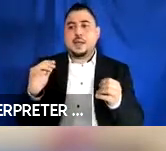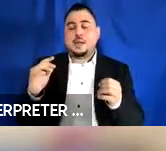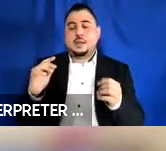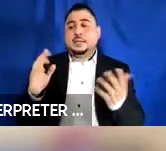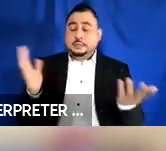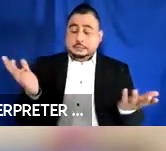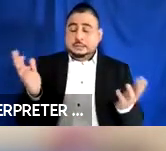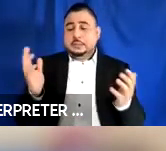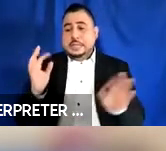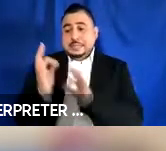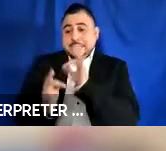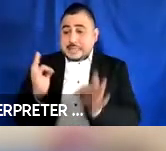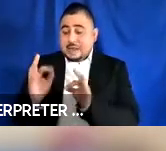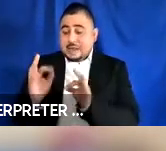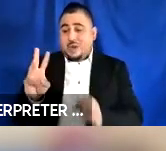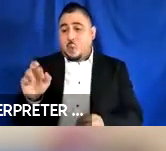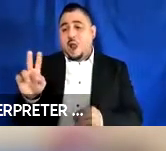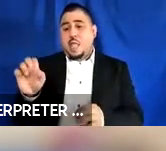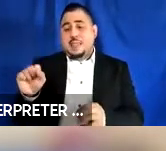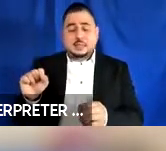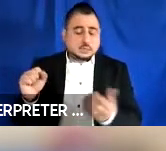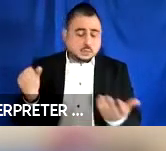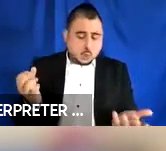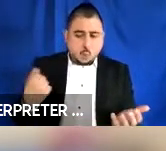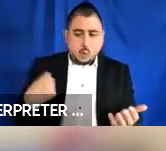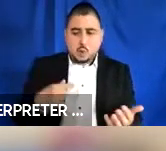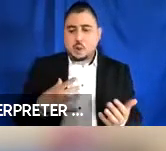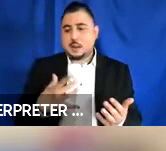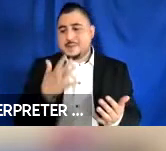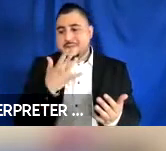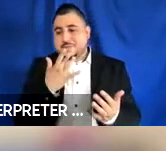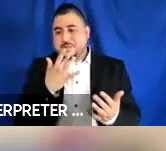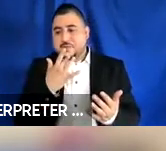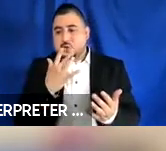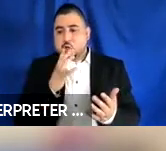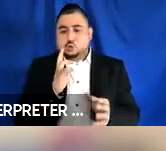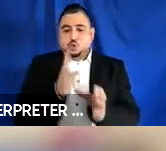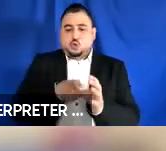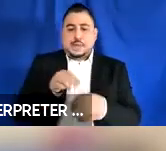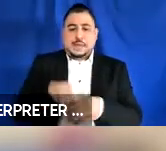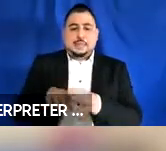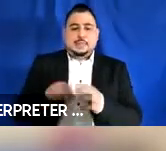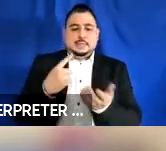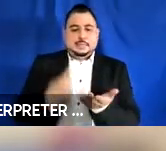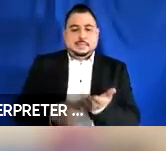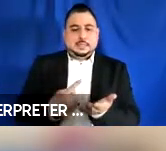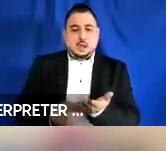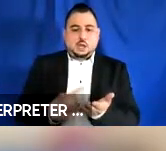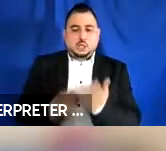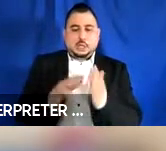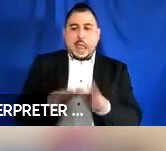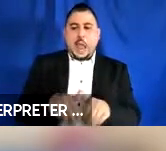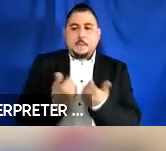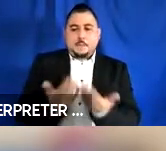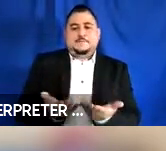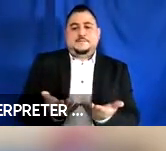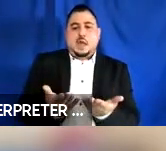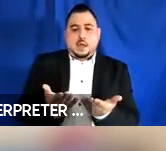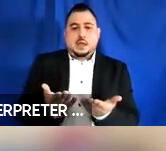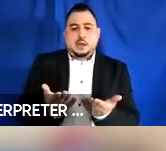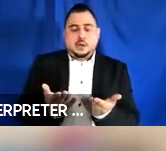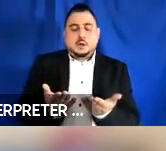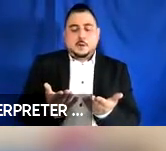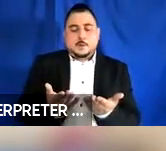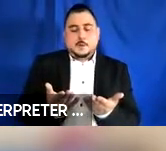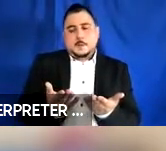be done. And we would really like to be joined into the discussion, on